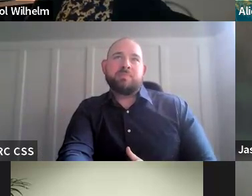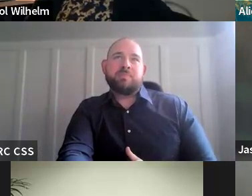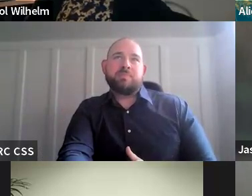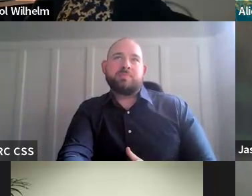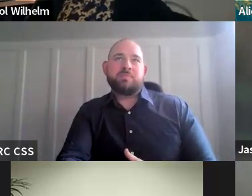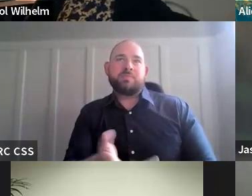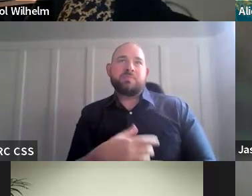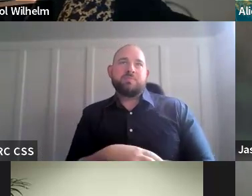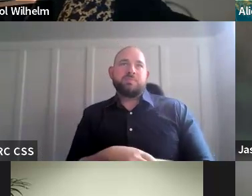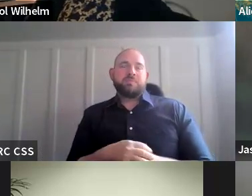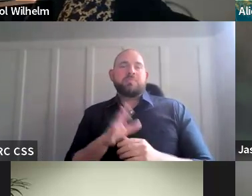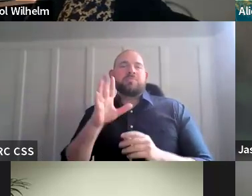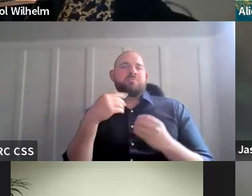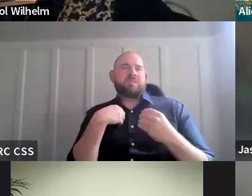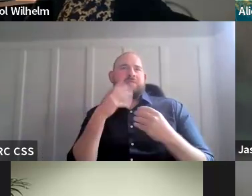style is.